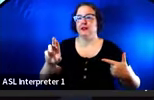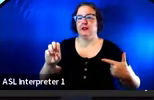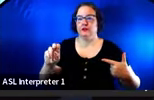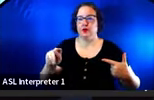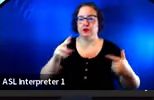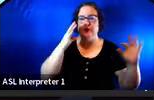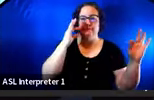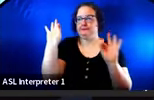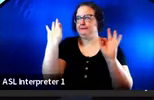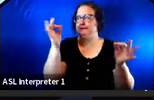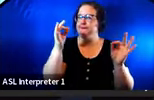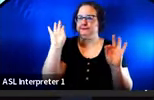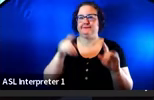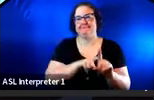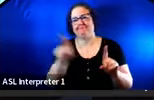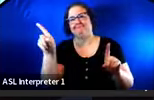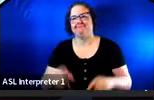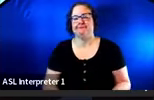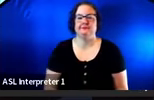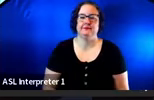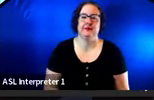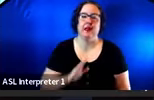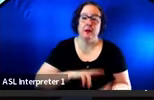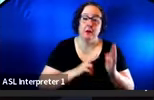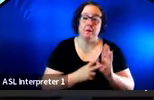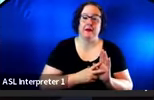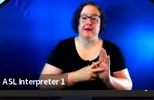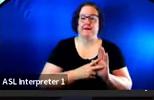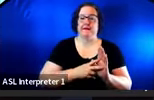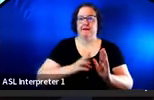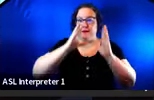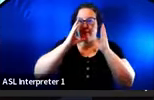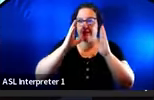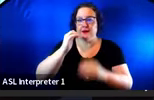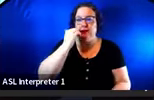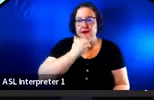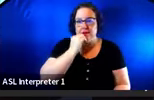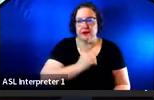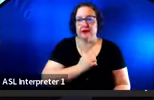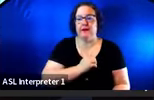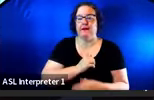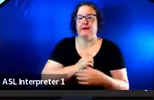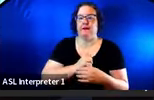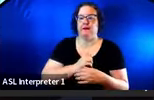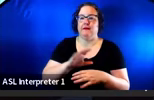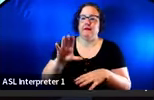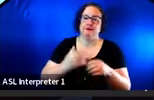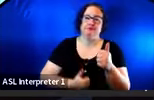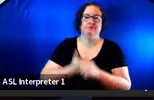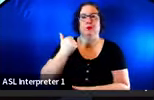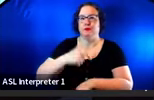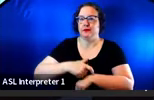Diversion really is about diverting our attention away from something that consumes the majority of time,